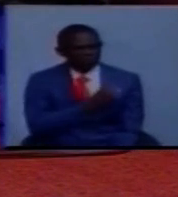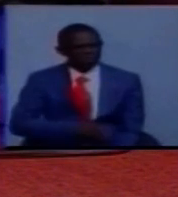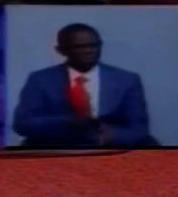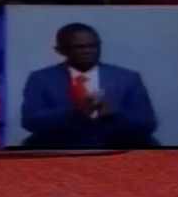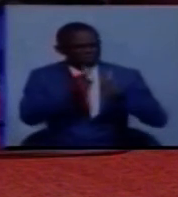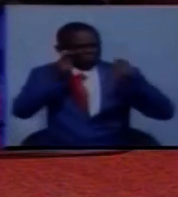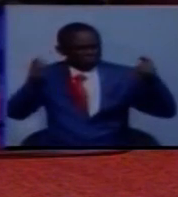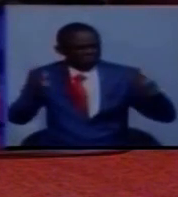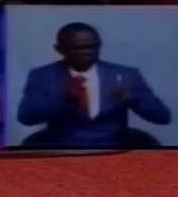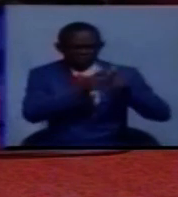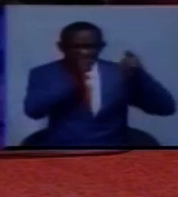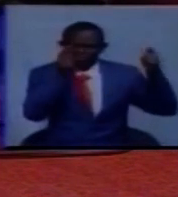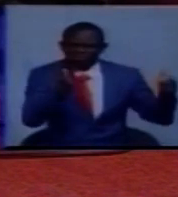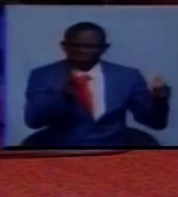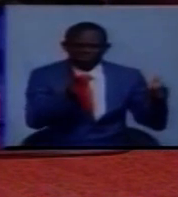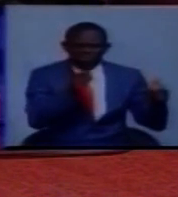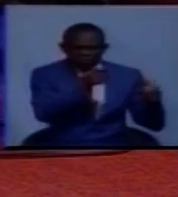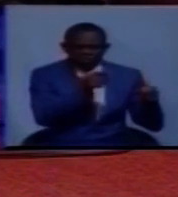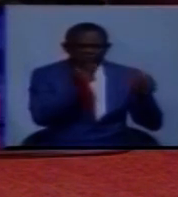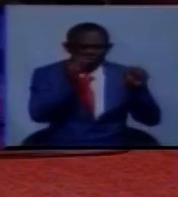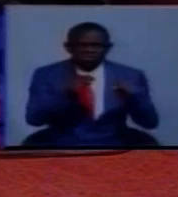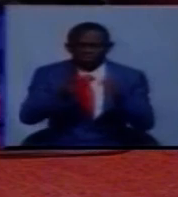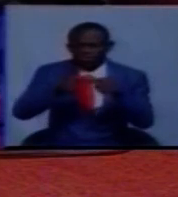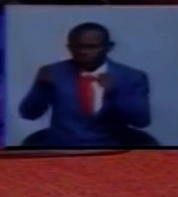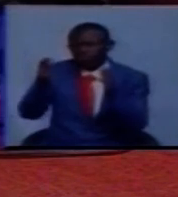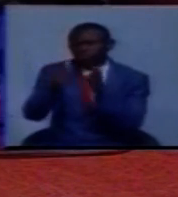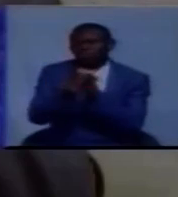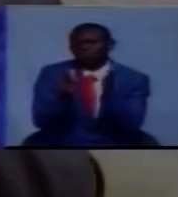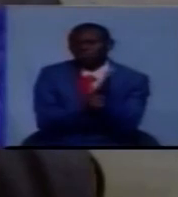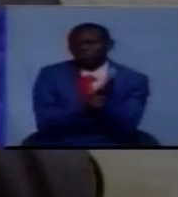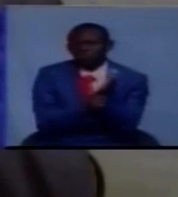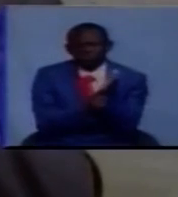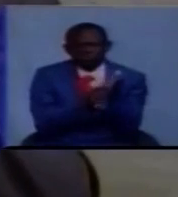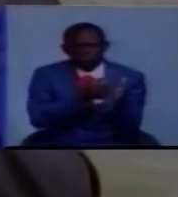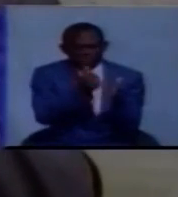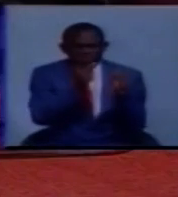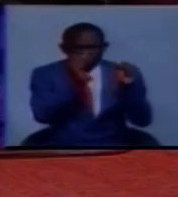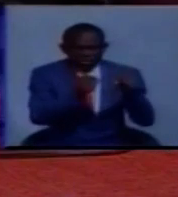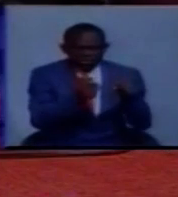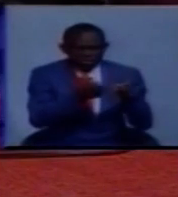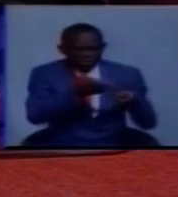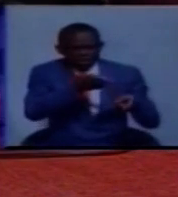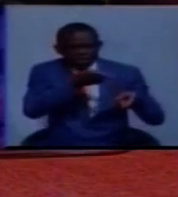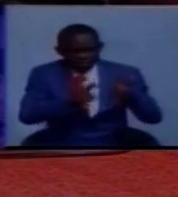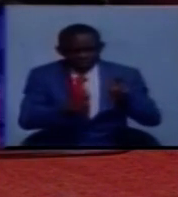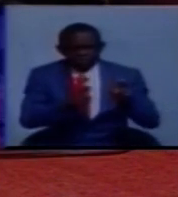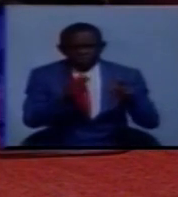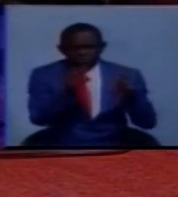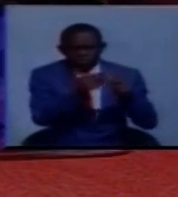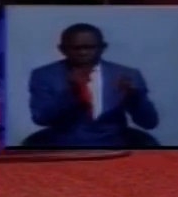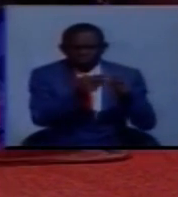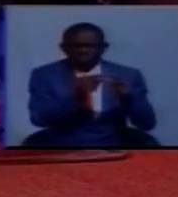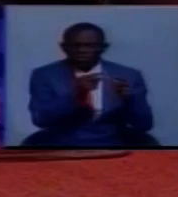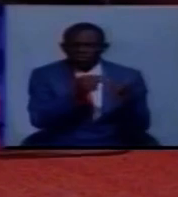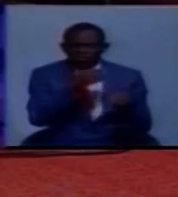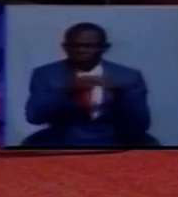escape this law by subcontracting, hiring contractors. who in turn also hire employees, and you don't have to employ people